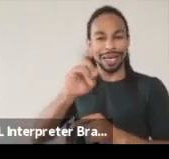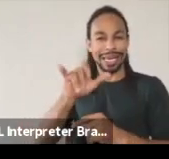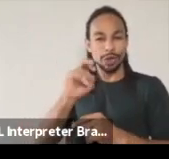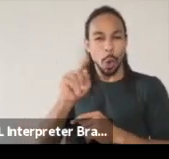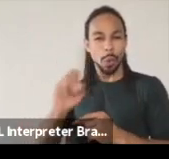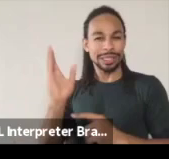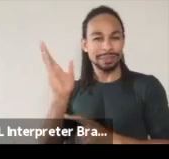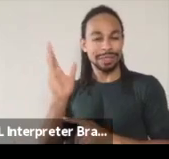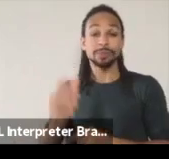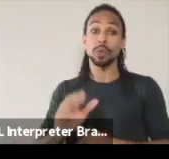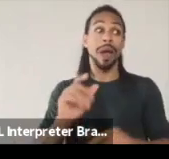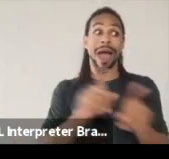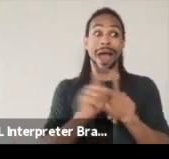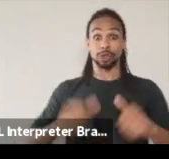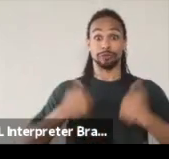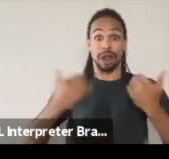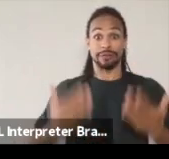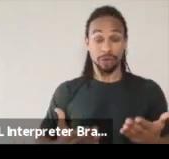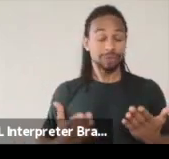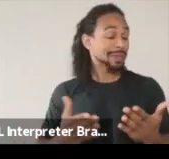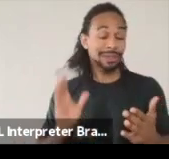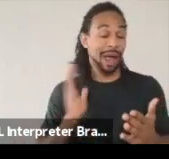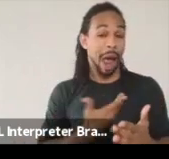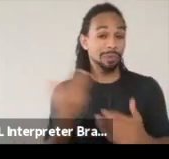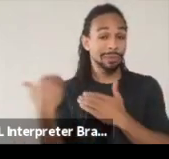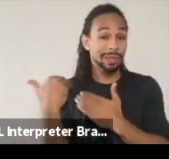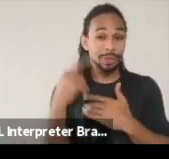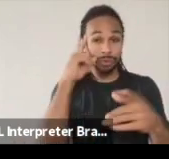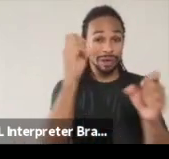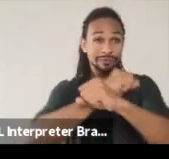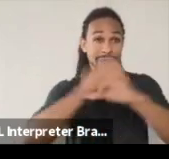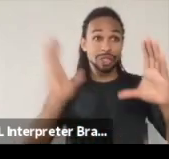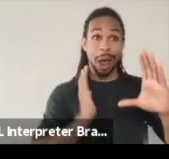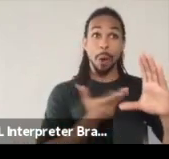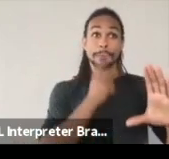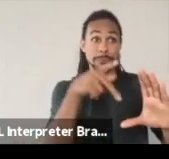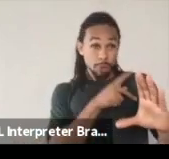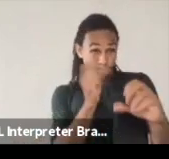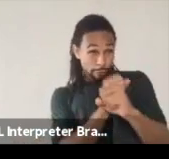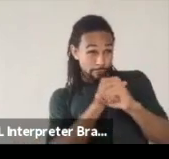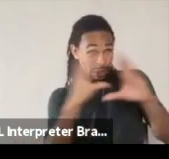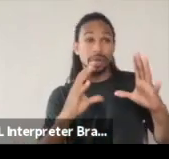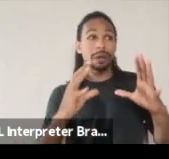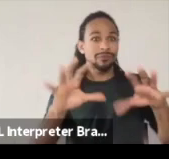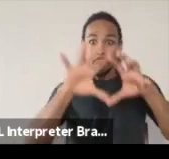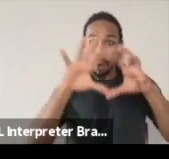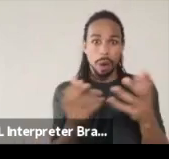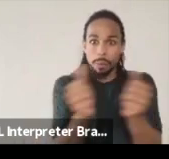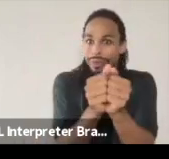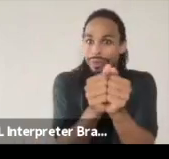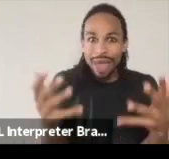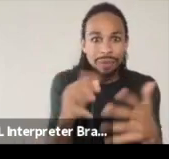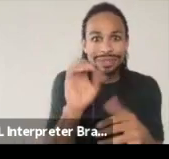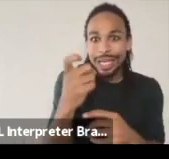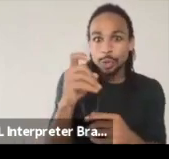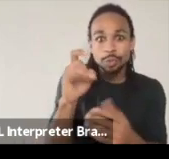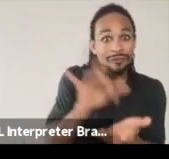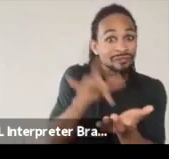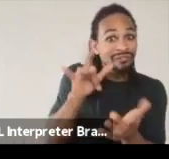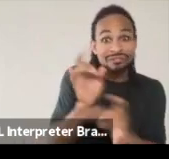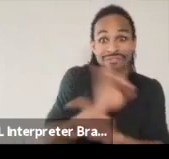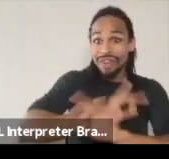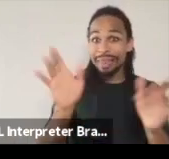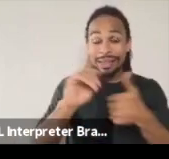envision what is our personal vision for a world without sexual violence? What is our personal vision for a